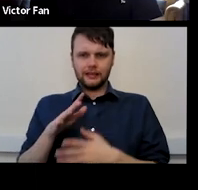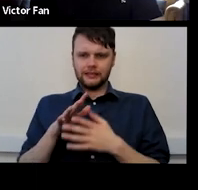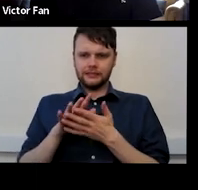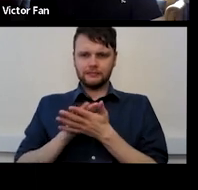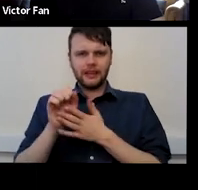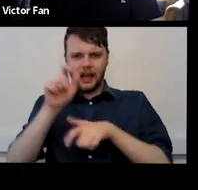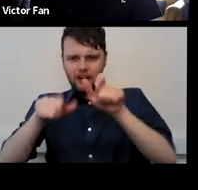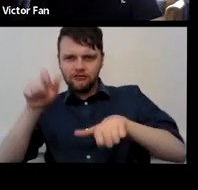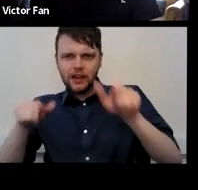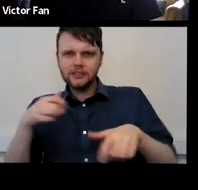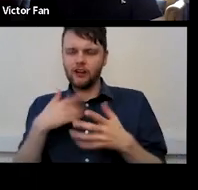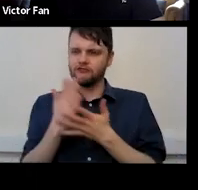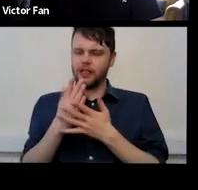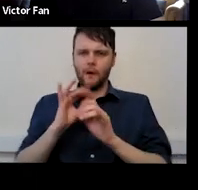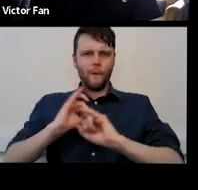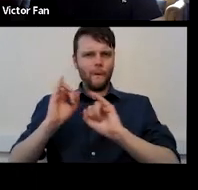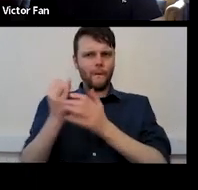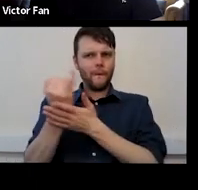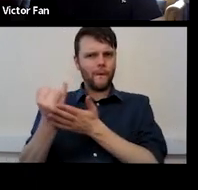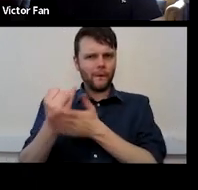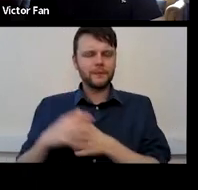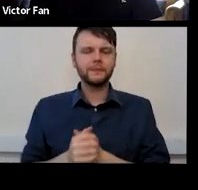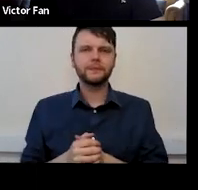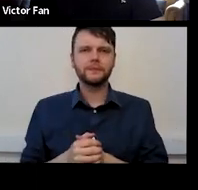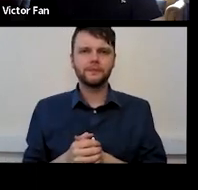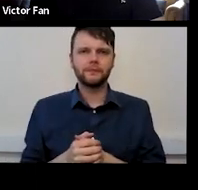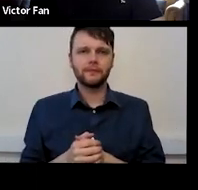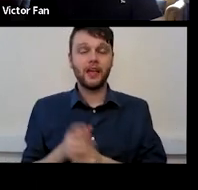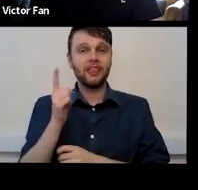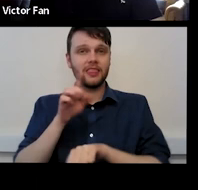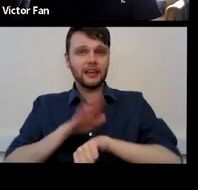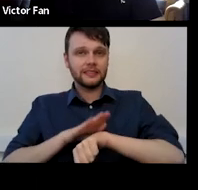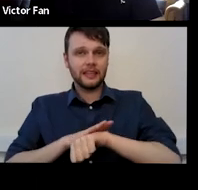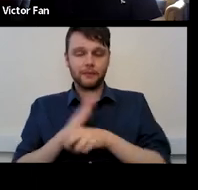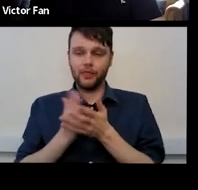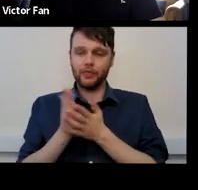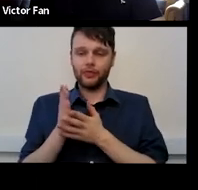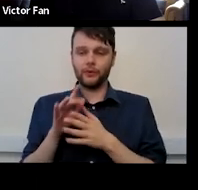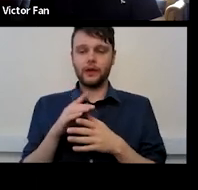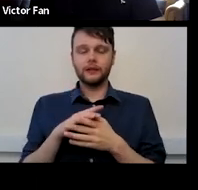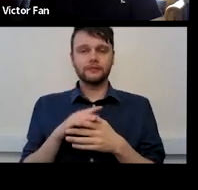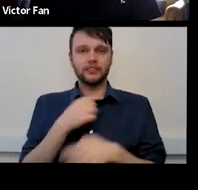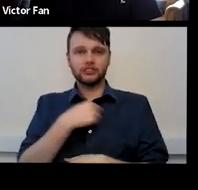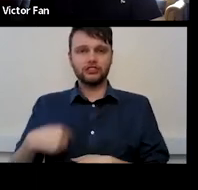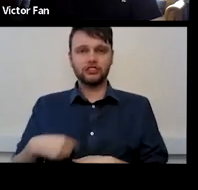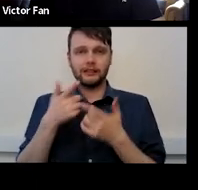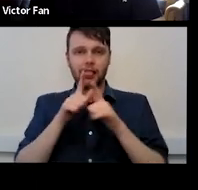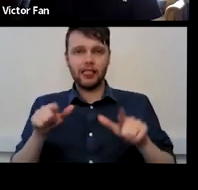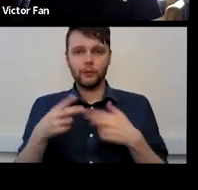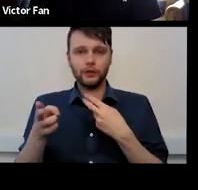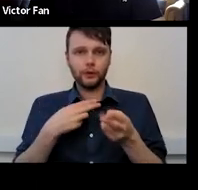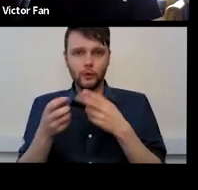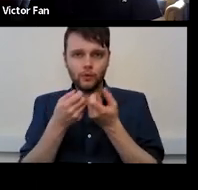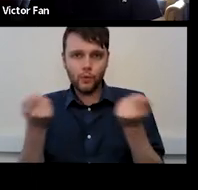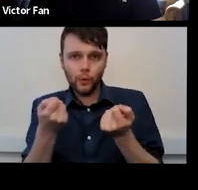characters in the film. As a matter of fact, at that time in Chinese language newspapers in the United States, as